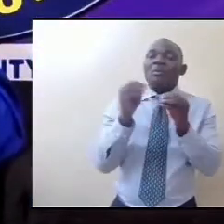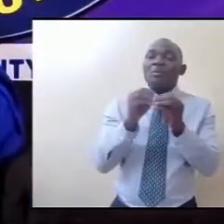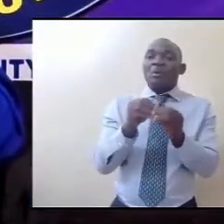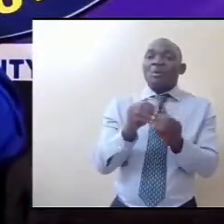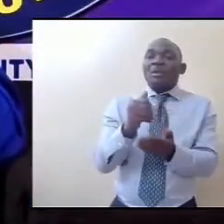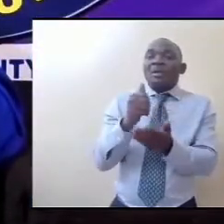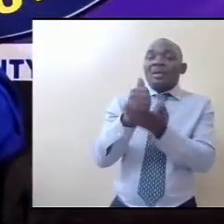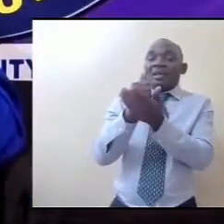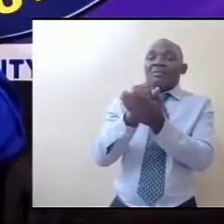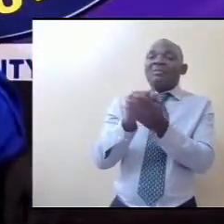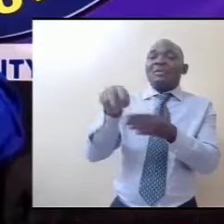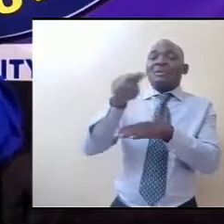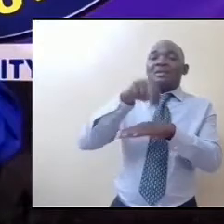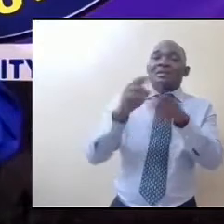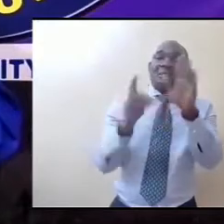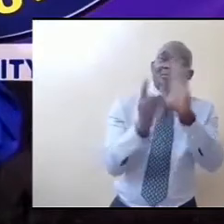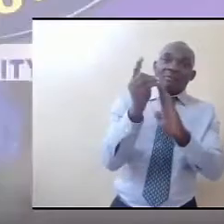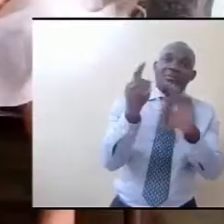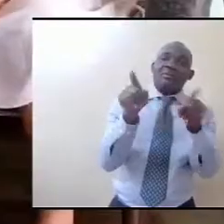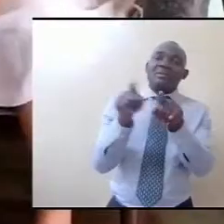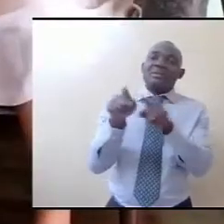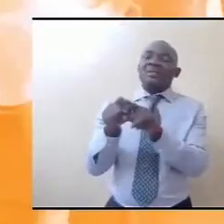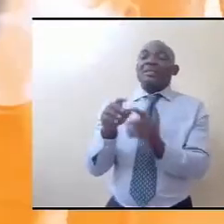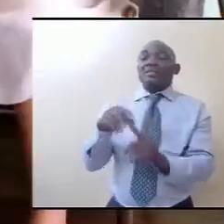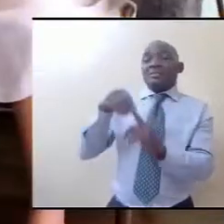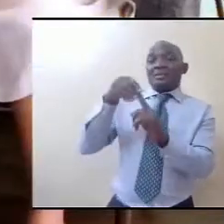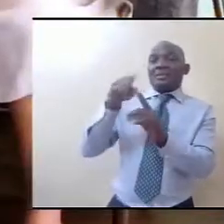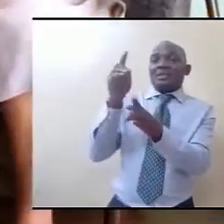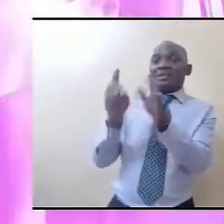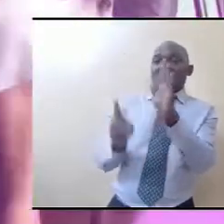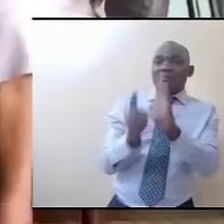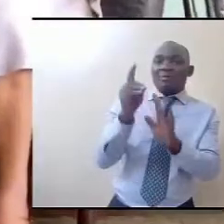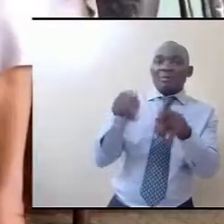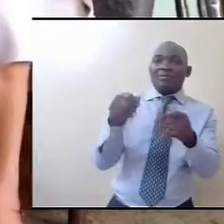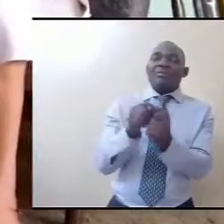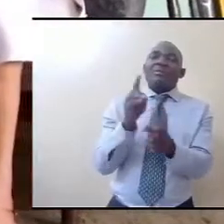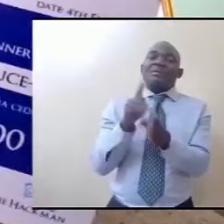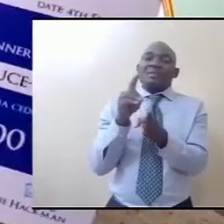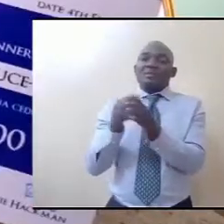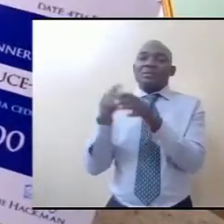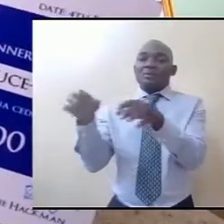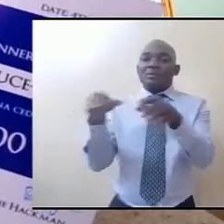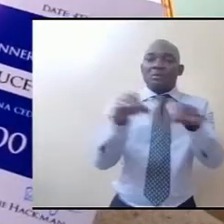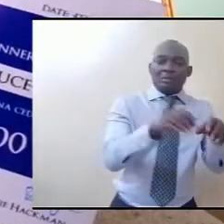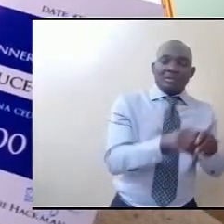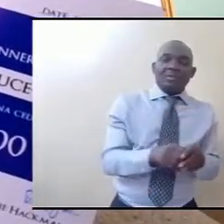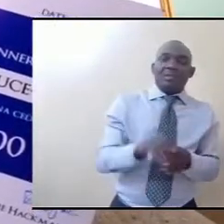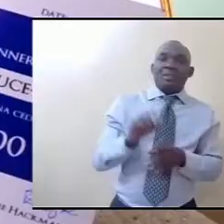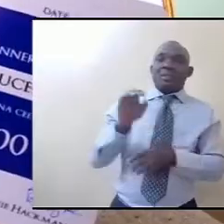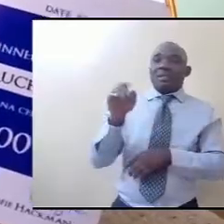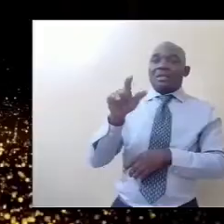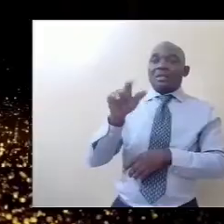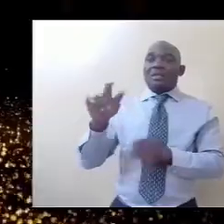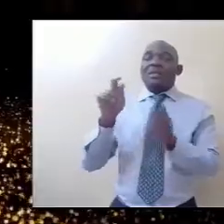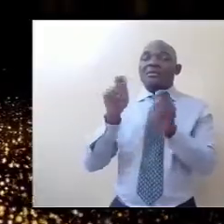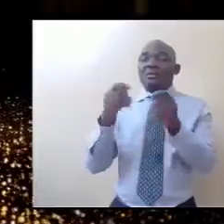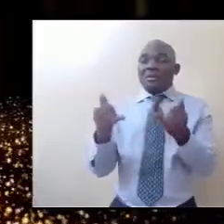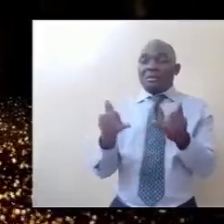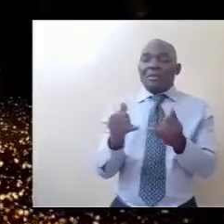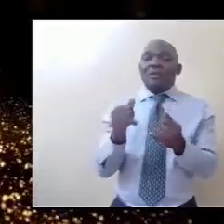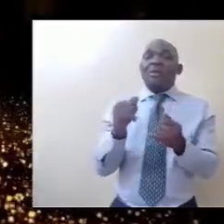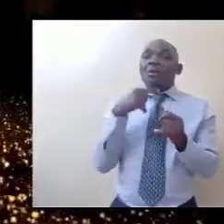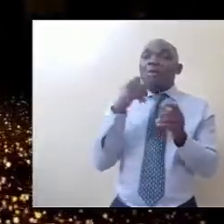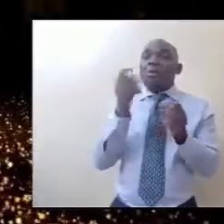people who contribute significantly towards national development and especially the development of the disability community. Is the